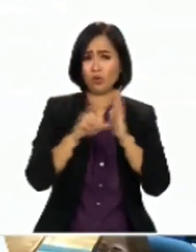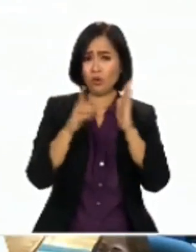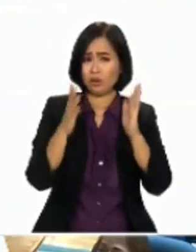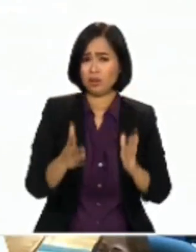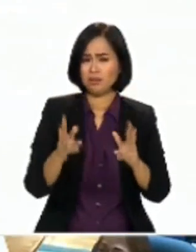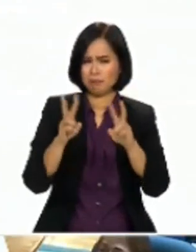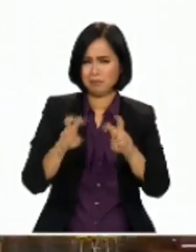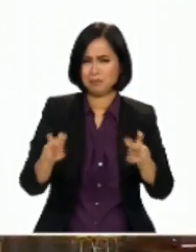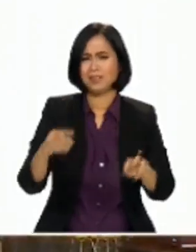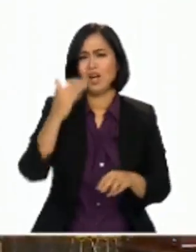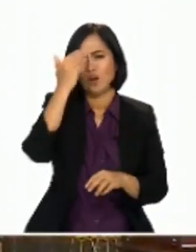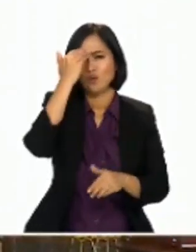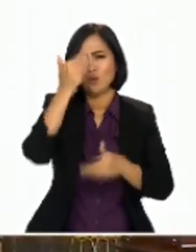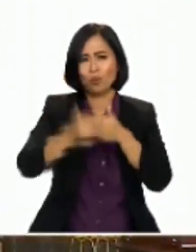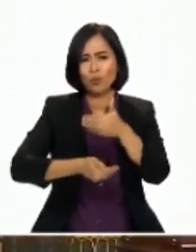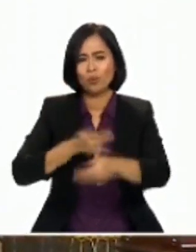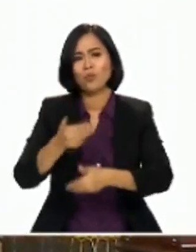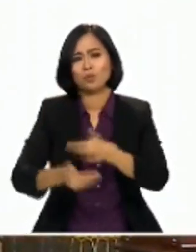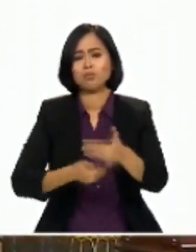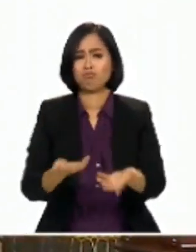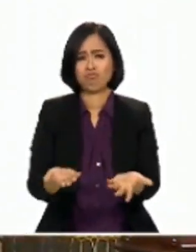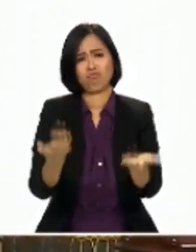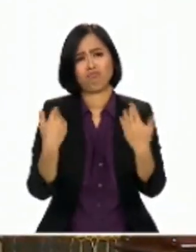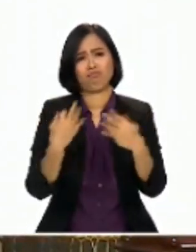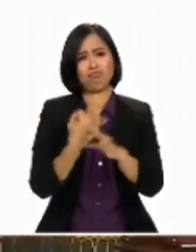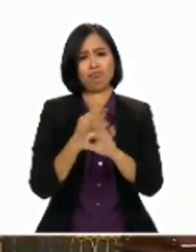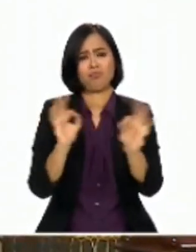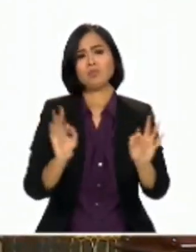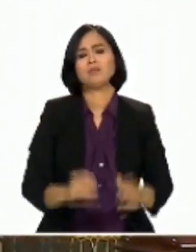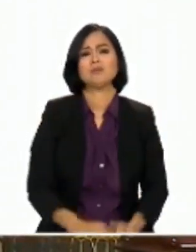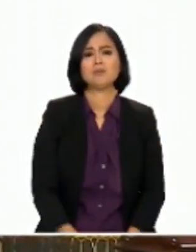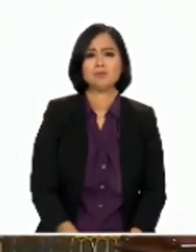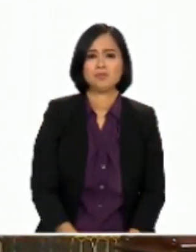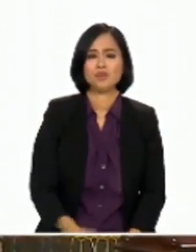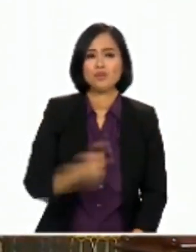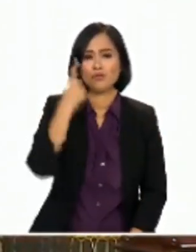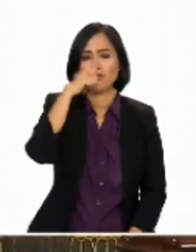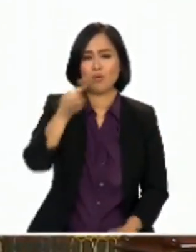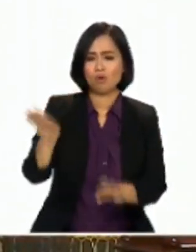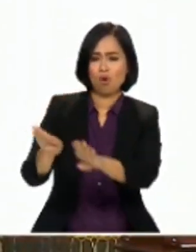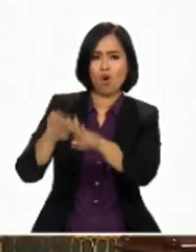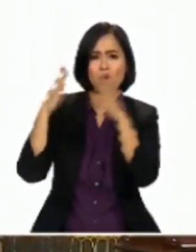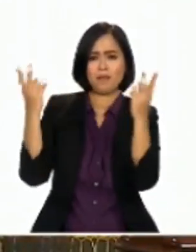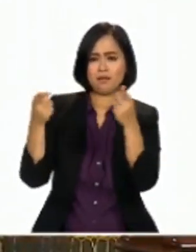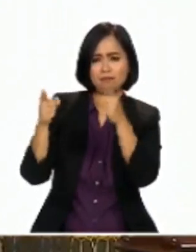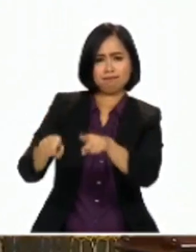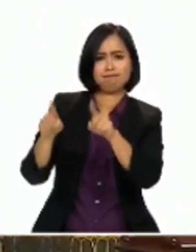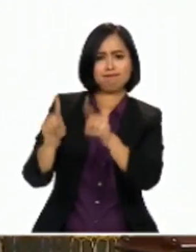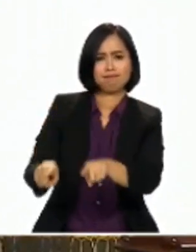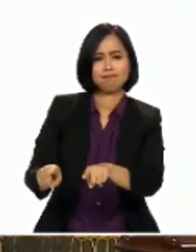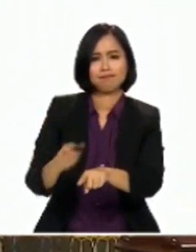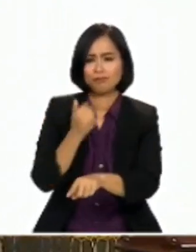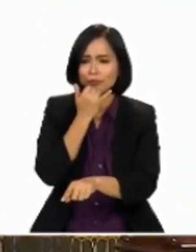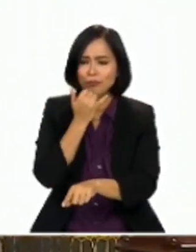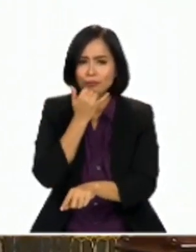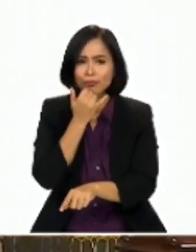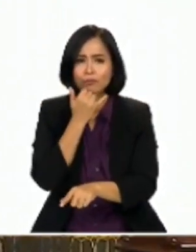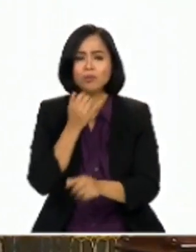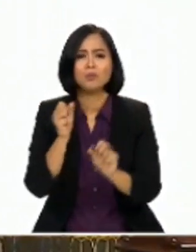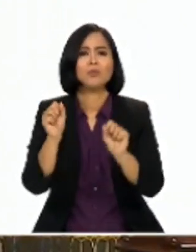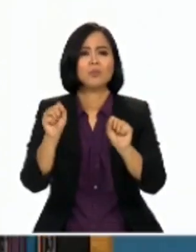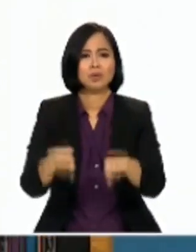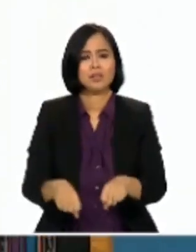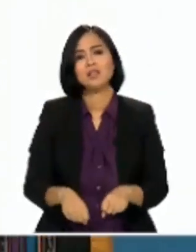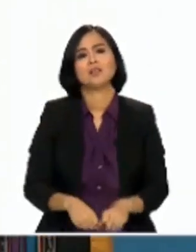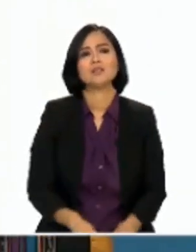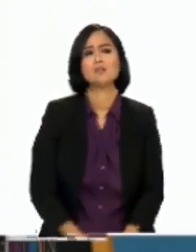know how it works. Feel free. Feel free to expose anything that is not in accordance